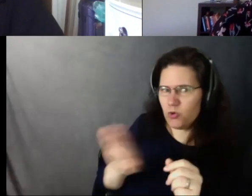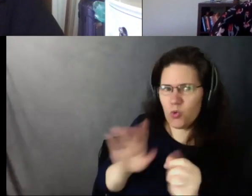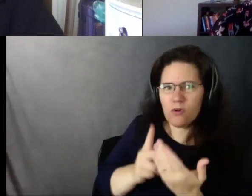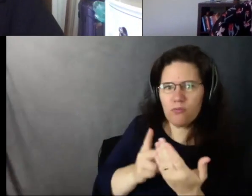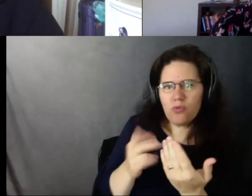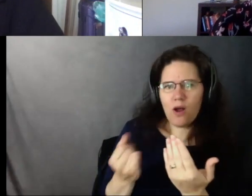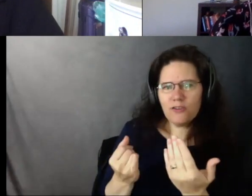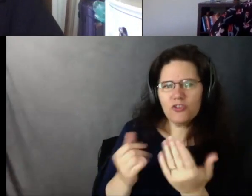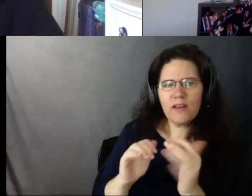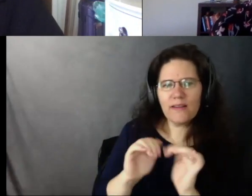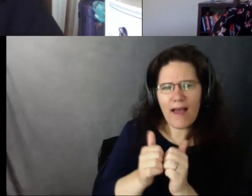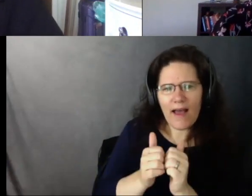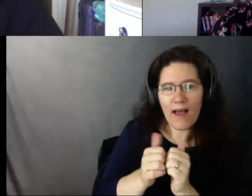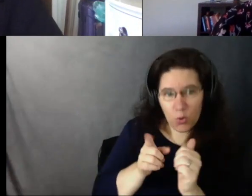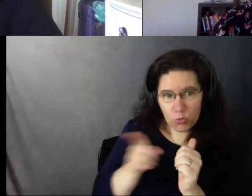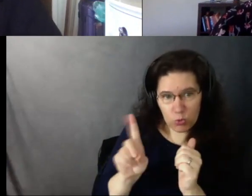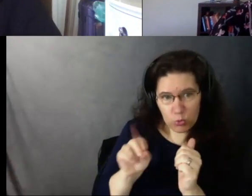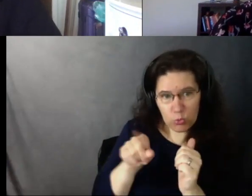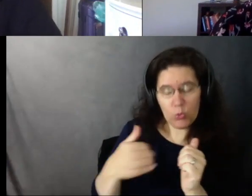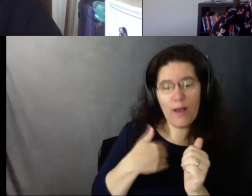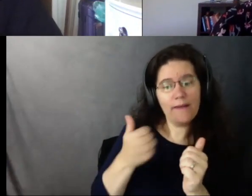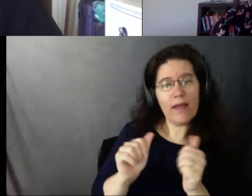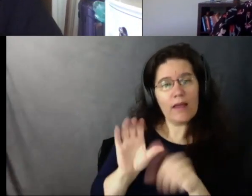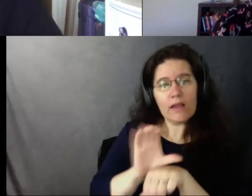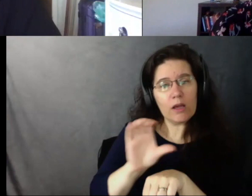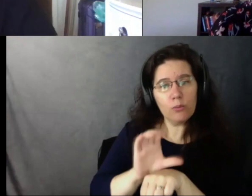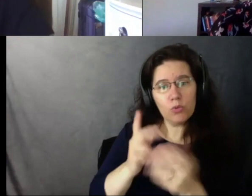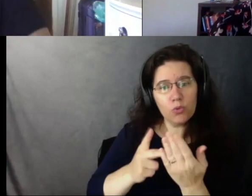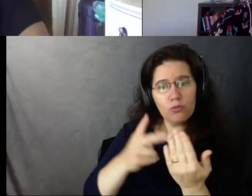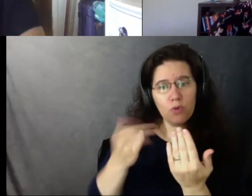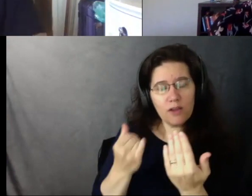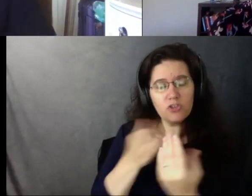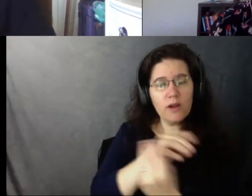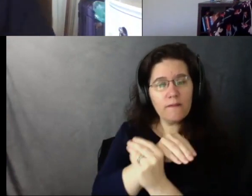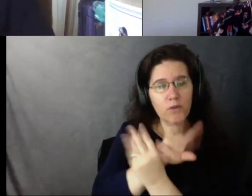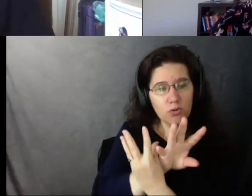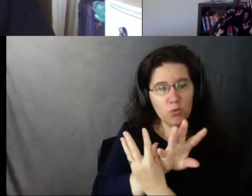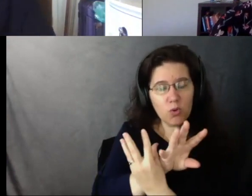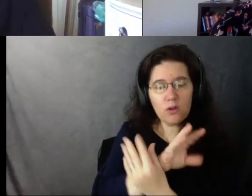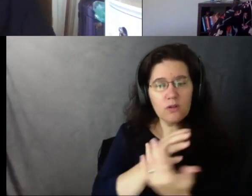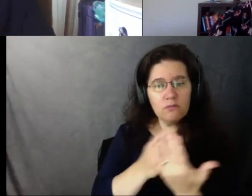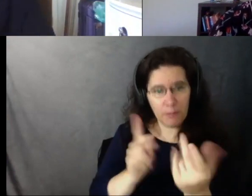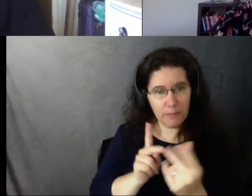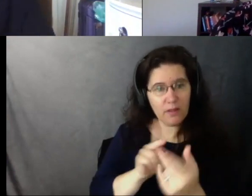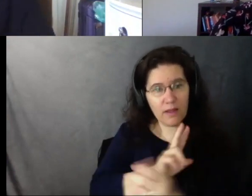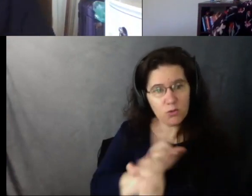you doing any projects that is open to other people joining you?